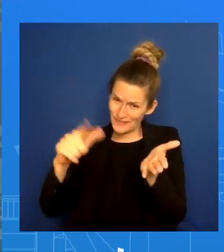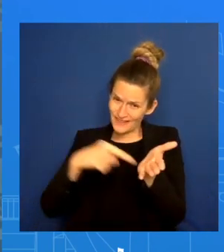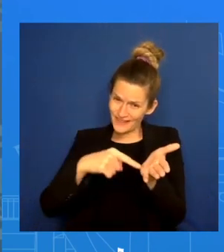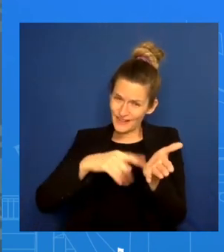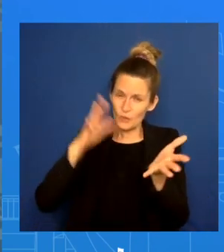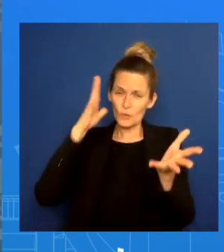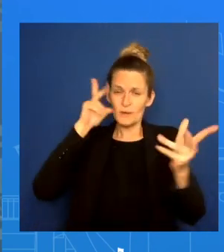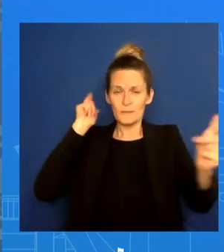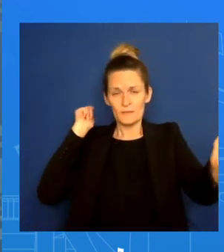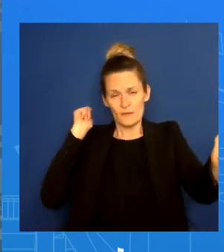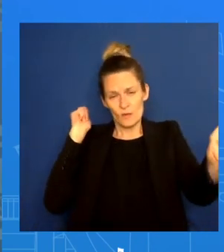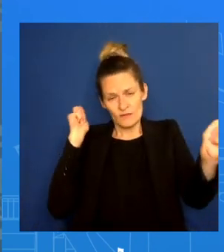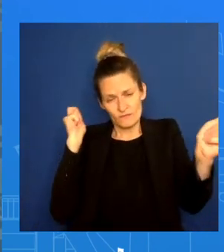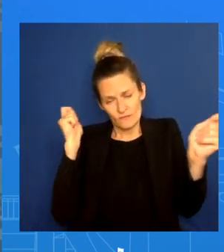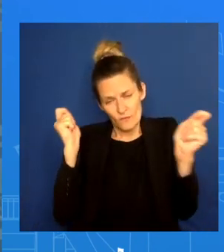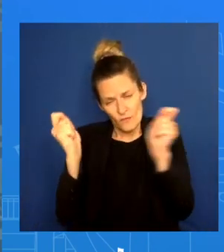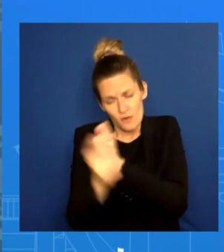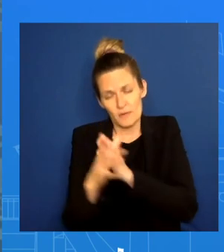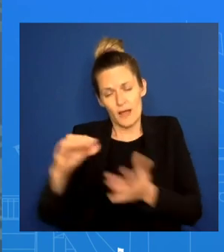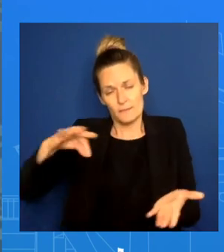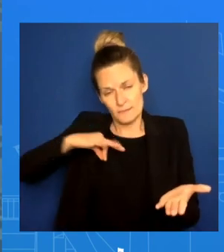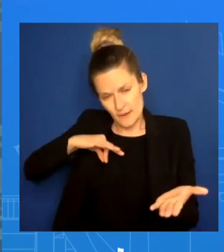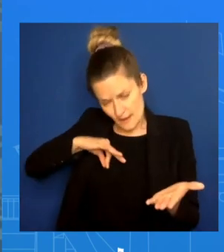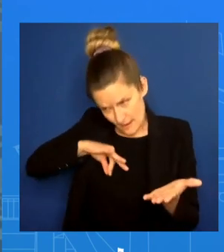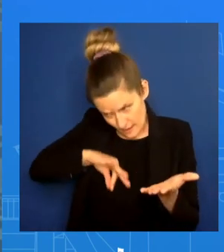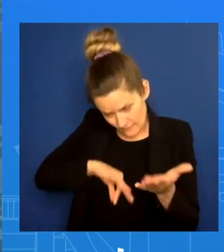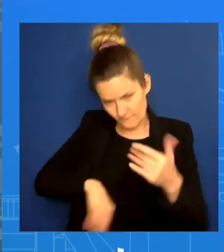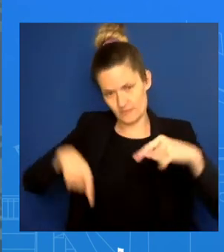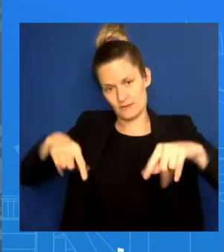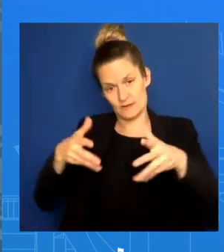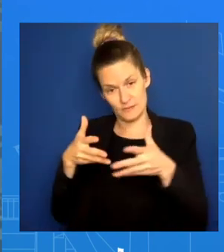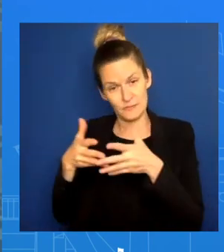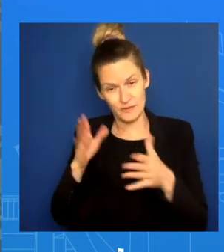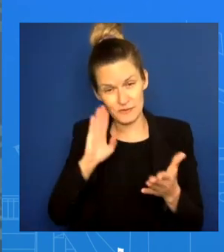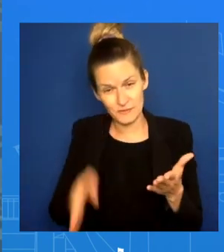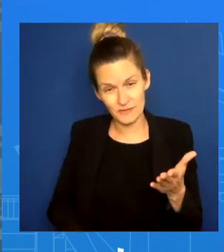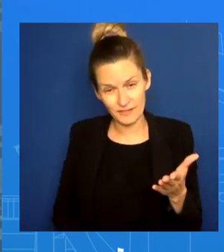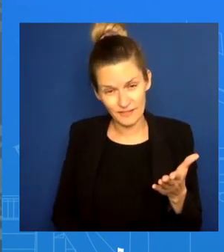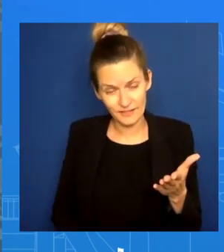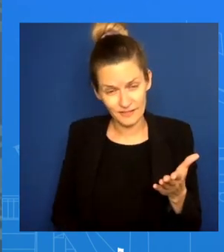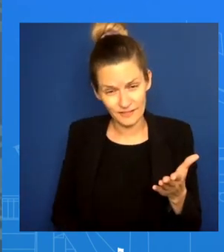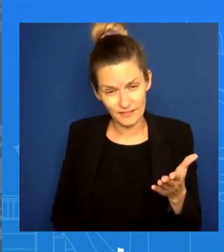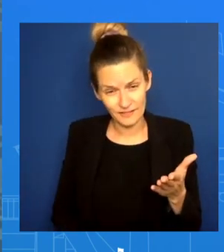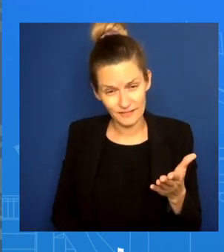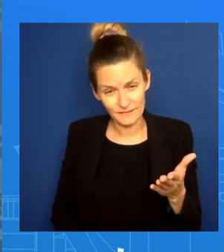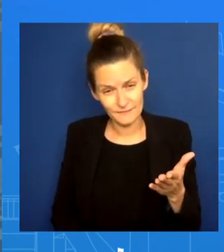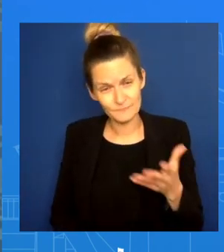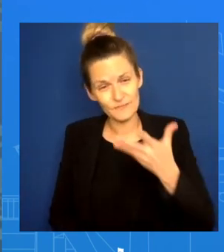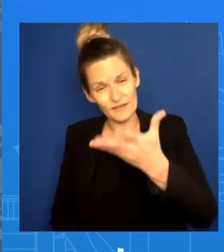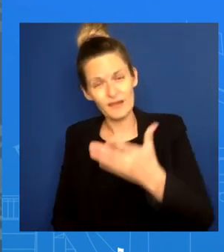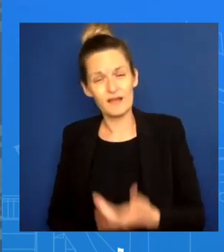this will do. When we talk about, when we look at those semiconductor chips